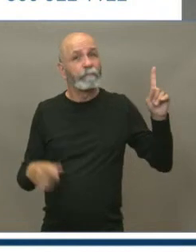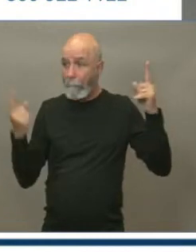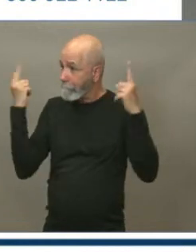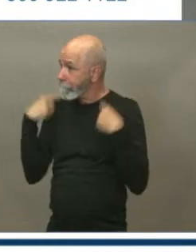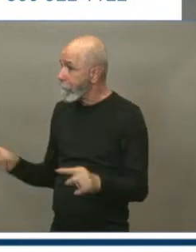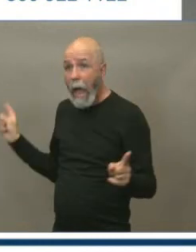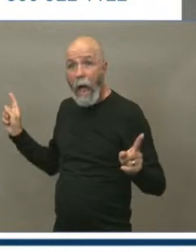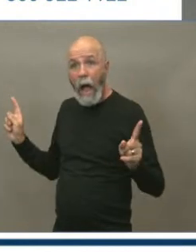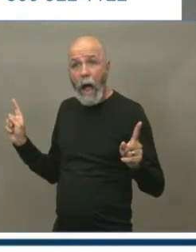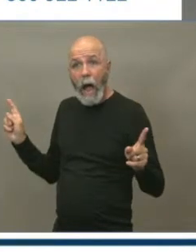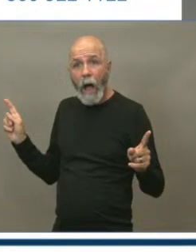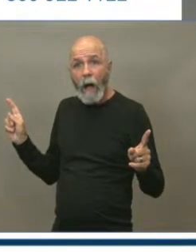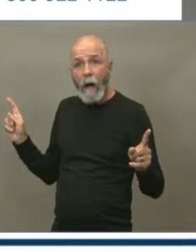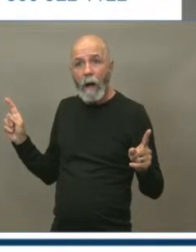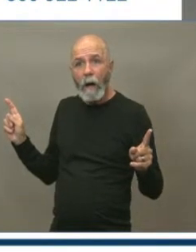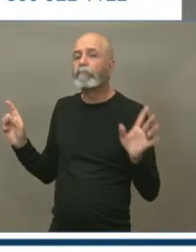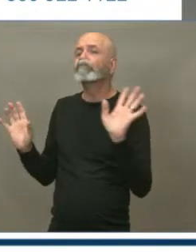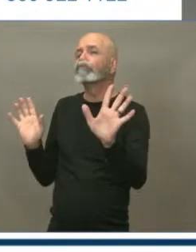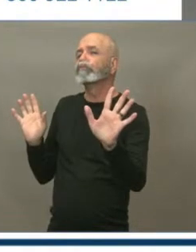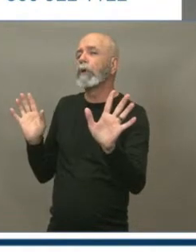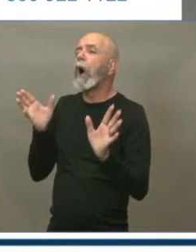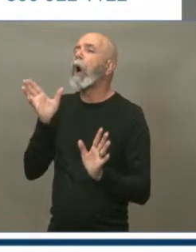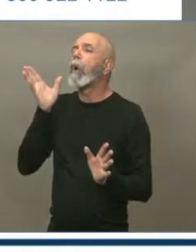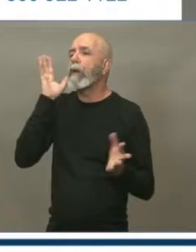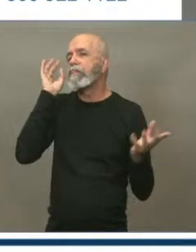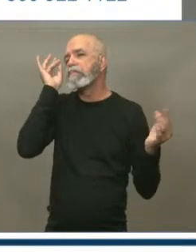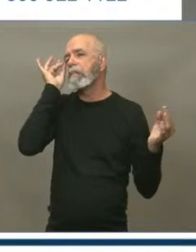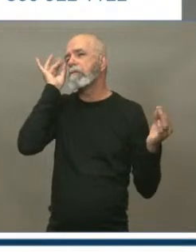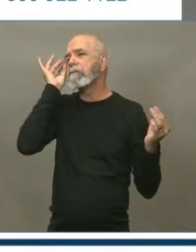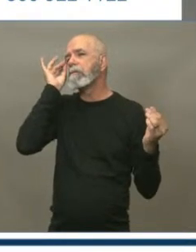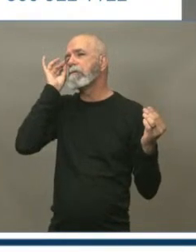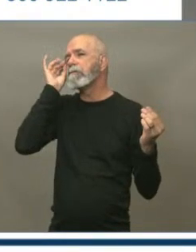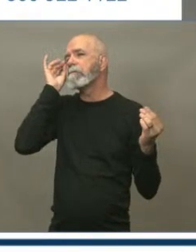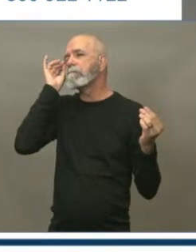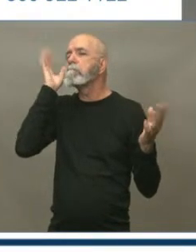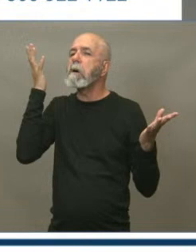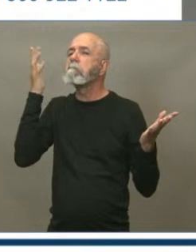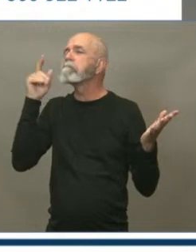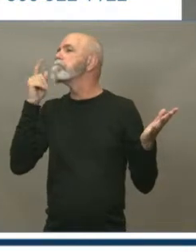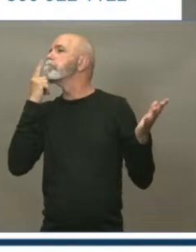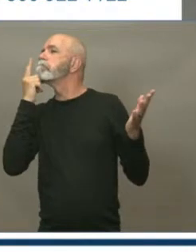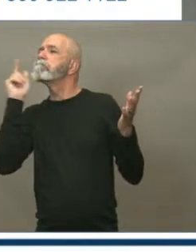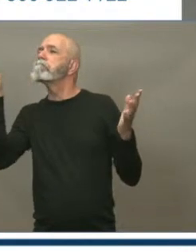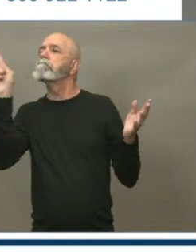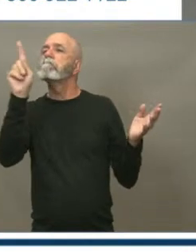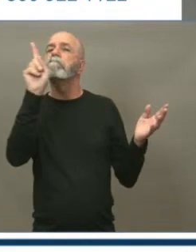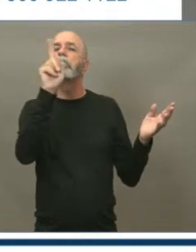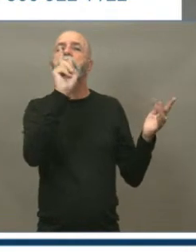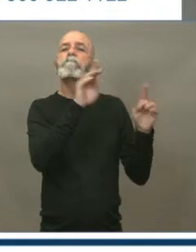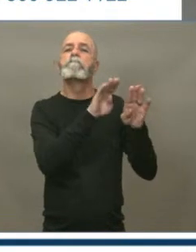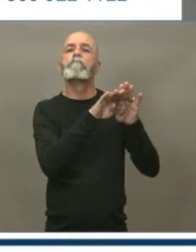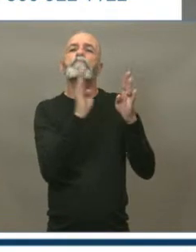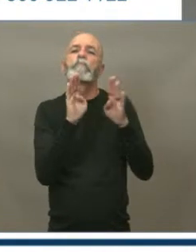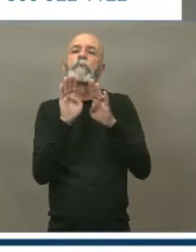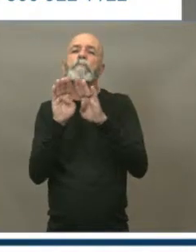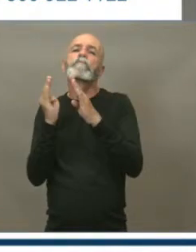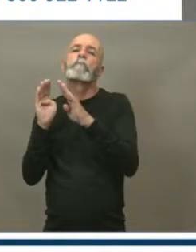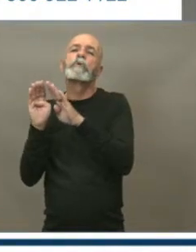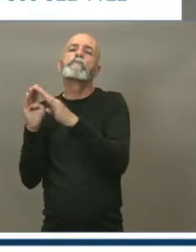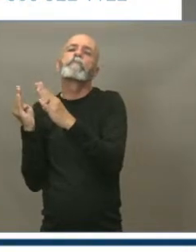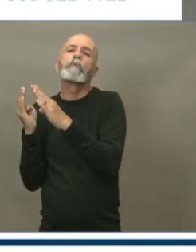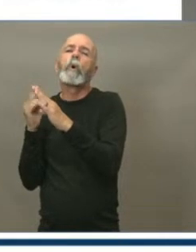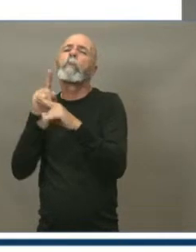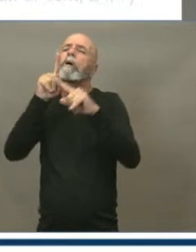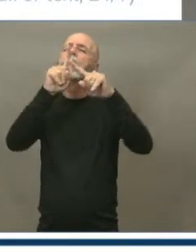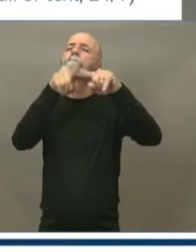for consideration and for then adoption as appropriate by the provinces and territories. And again, it